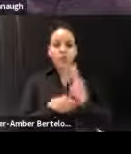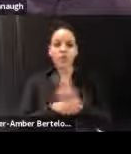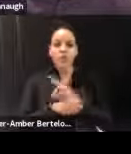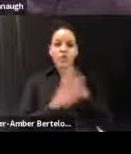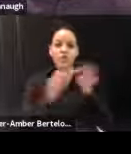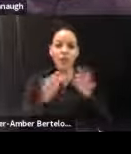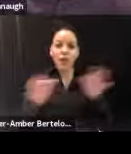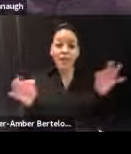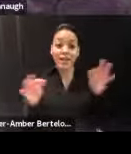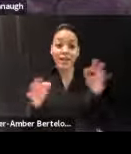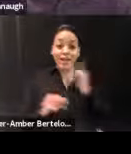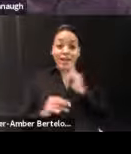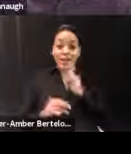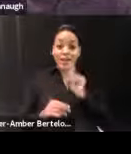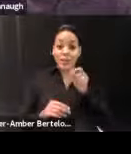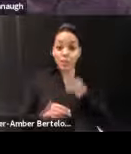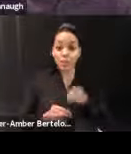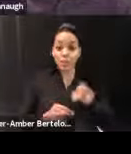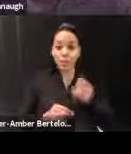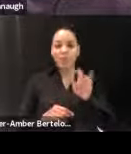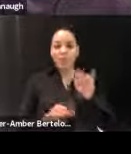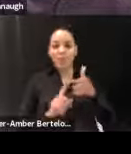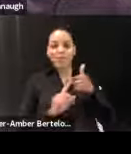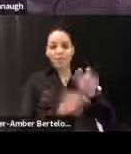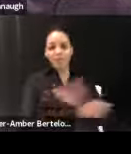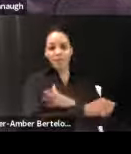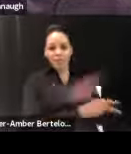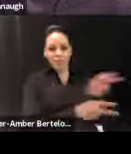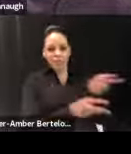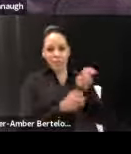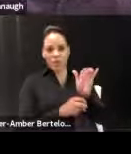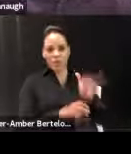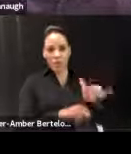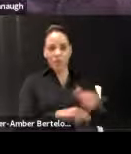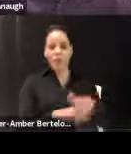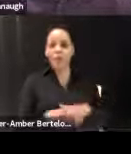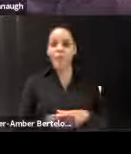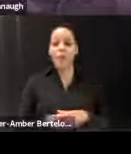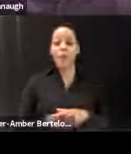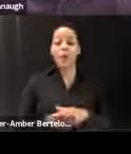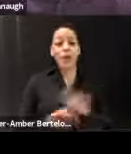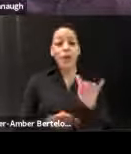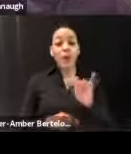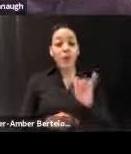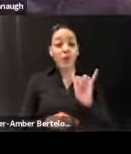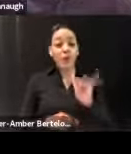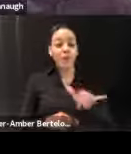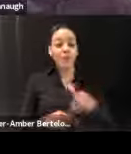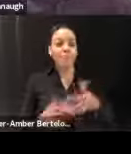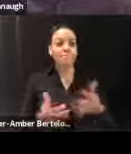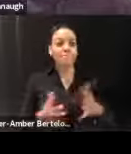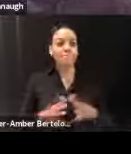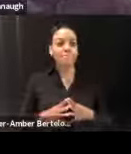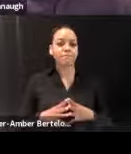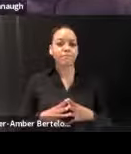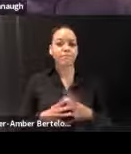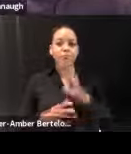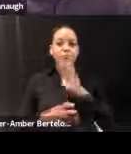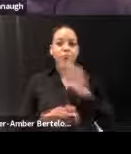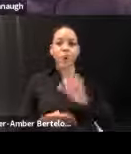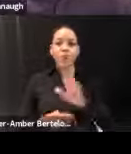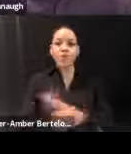comes from the Erykah Badu song. But then also that old song, is